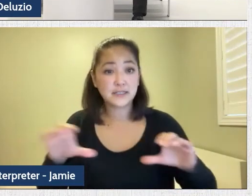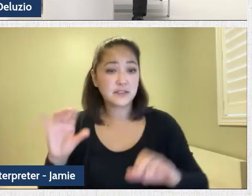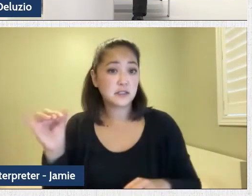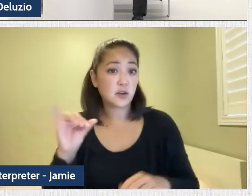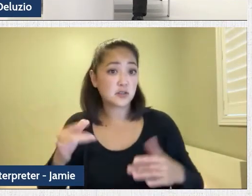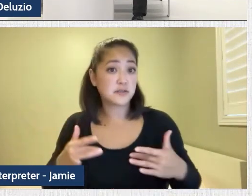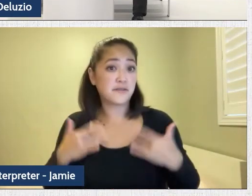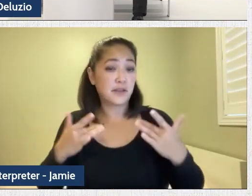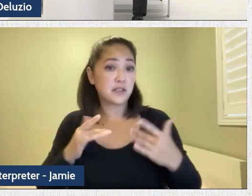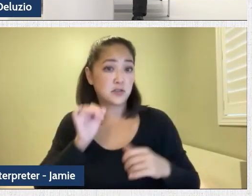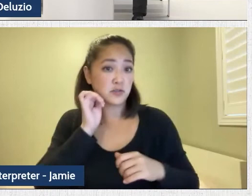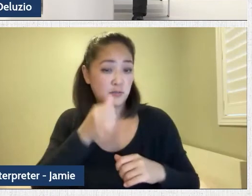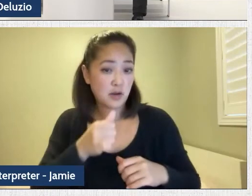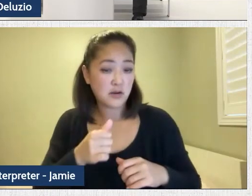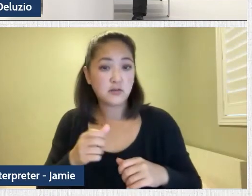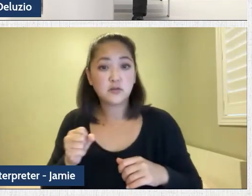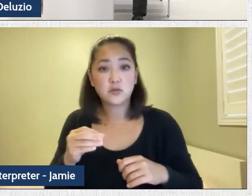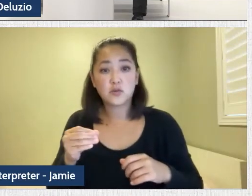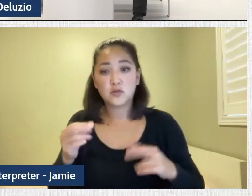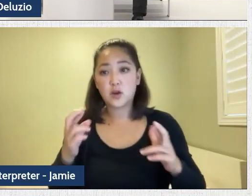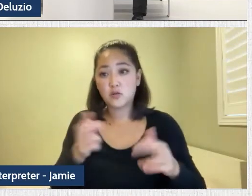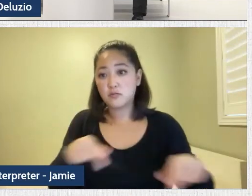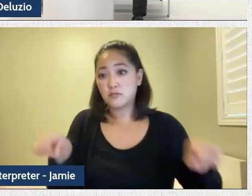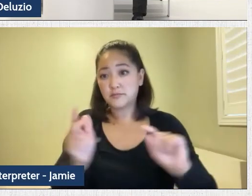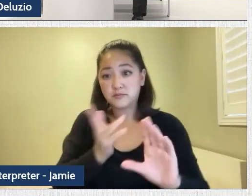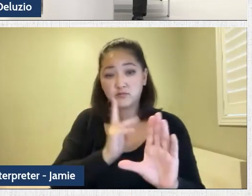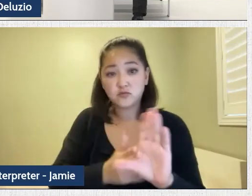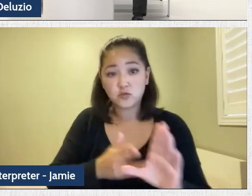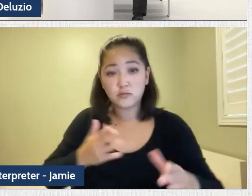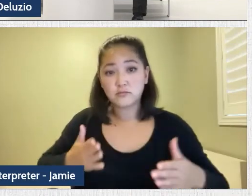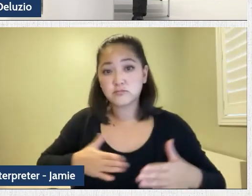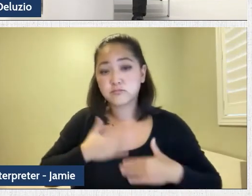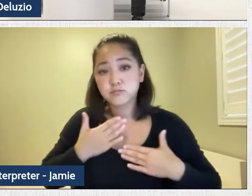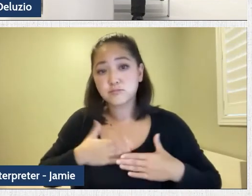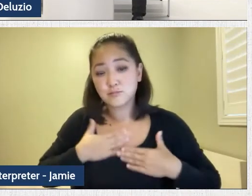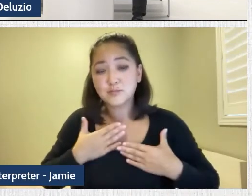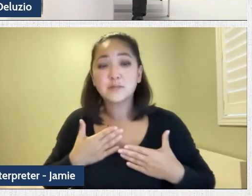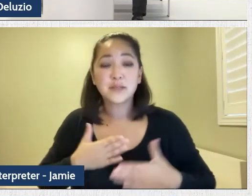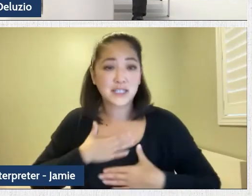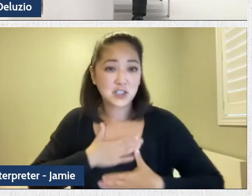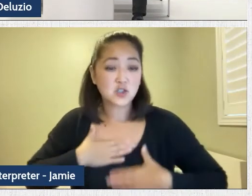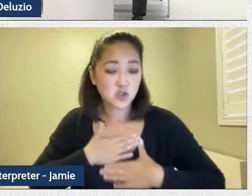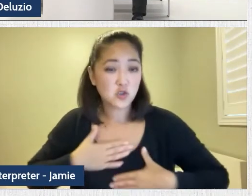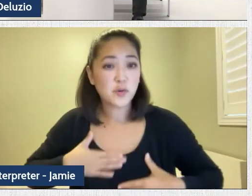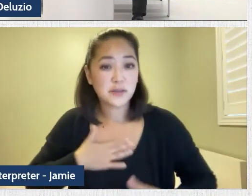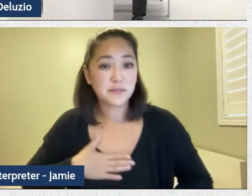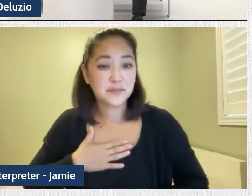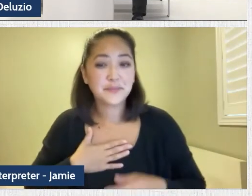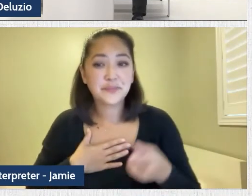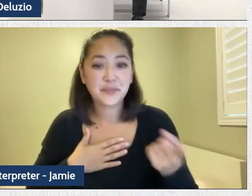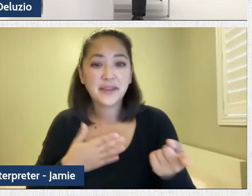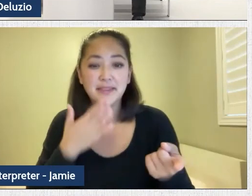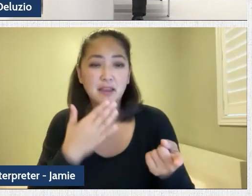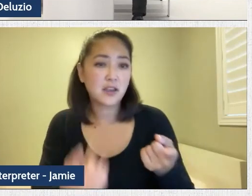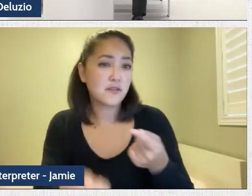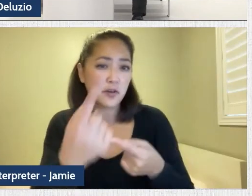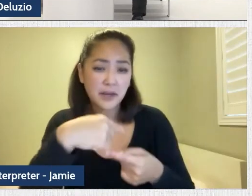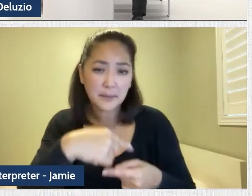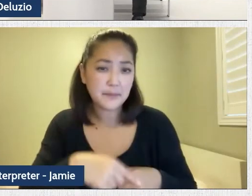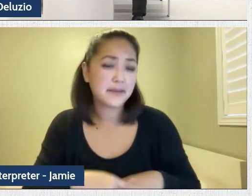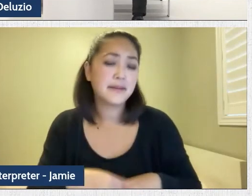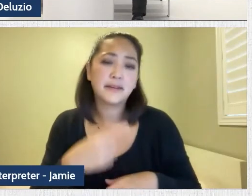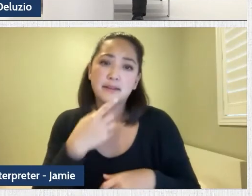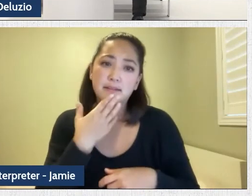know, so I hope you enjoy those as well. Thank you so much for coming. Thank you for being such